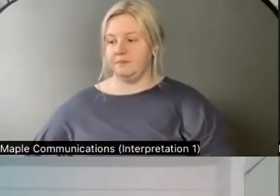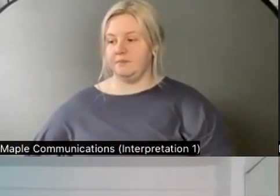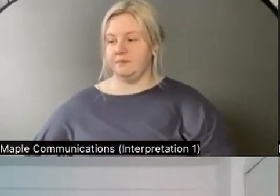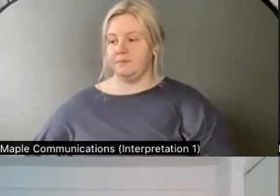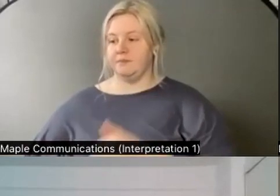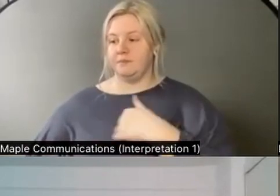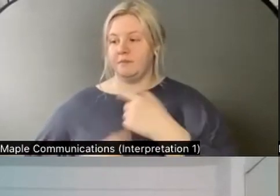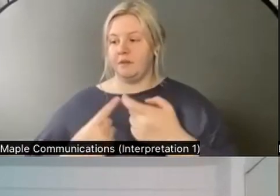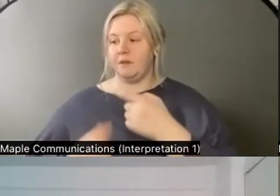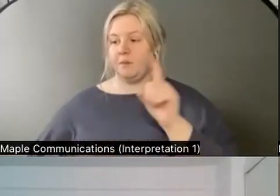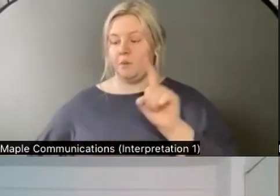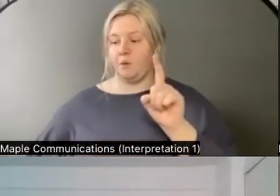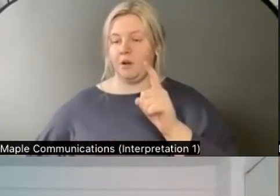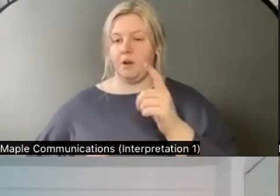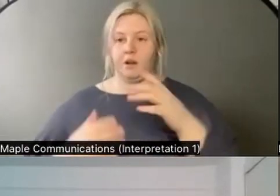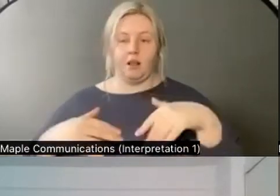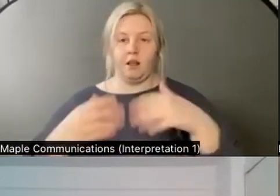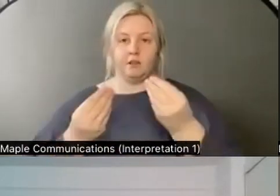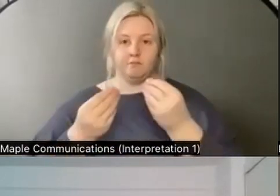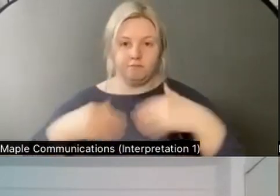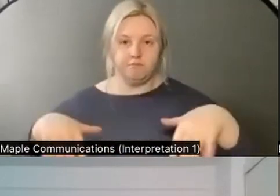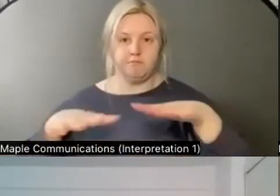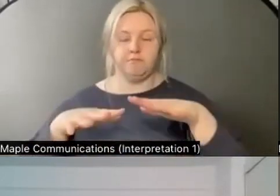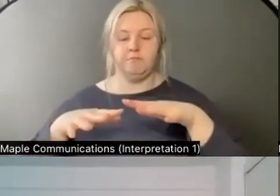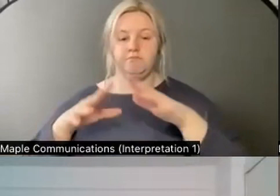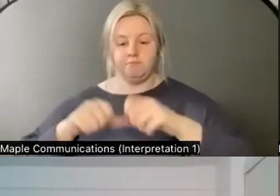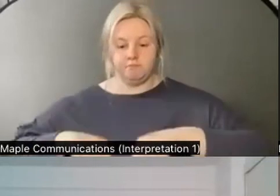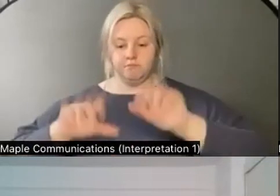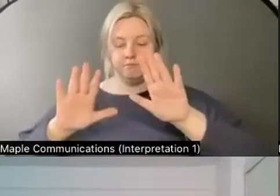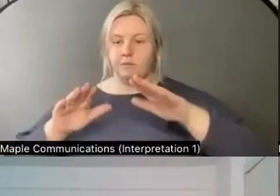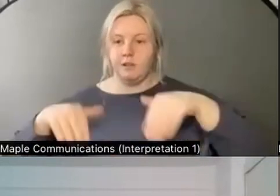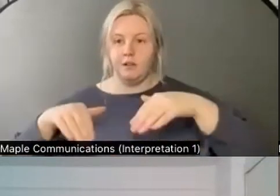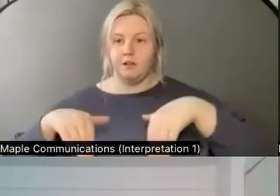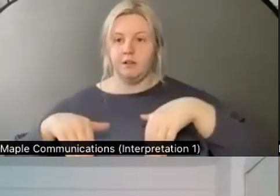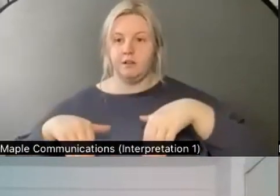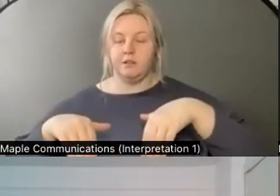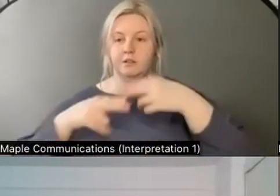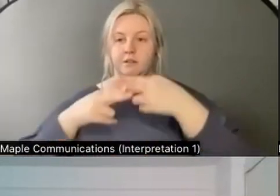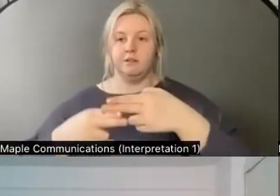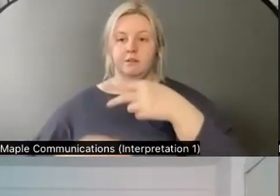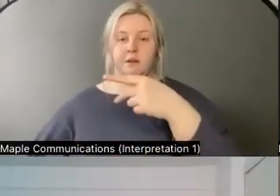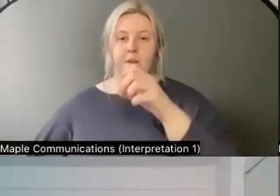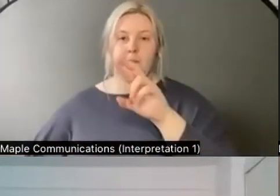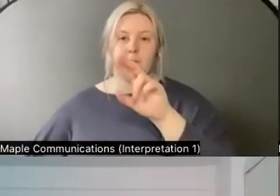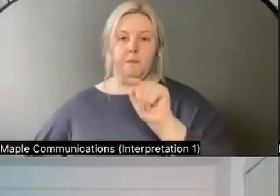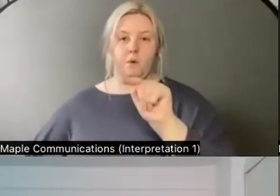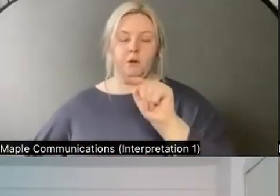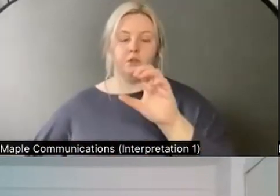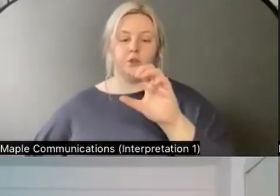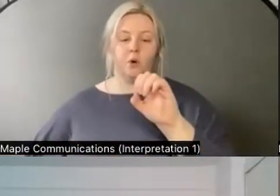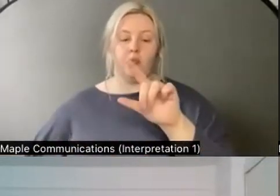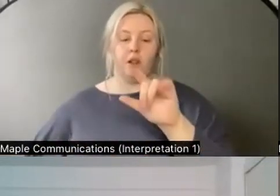you from unceded and stolen Coquitlam territory, which is colonially known as Port Coquitlam in British Columbia.